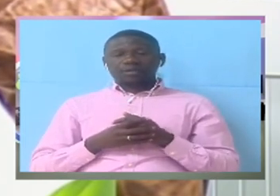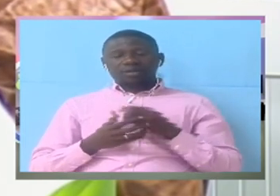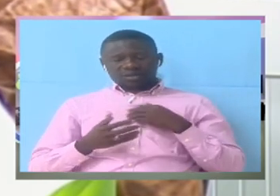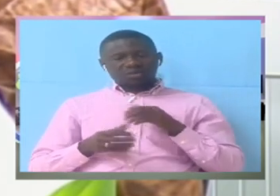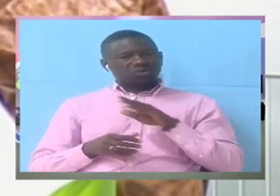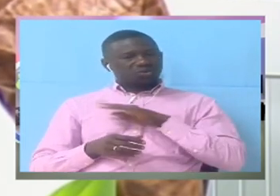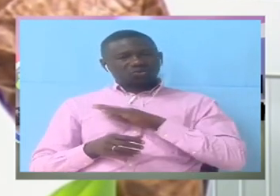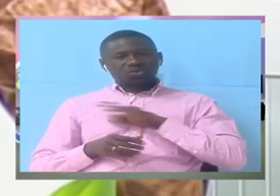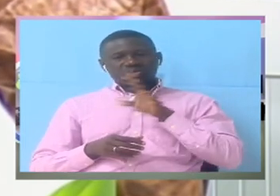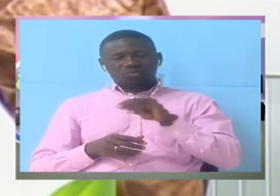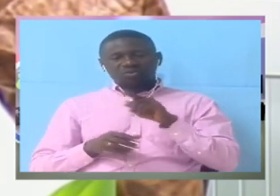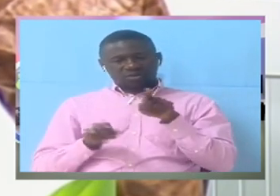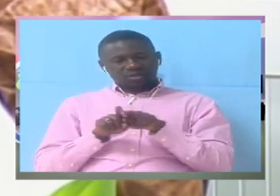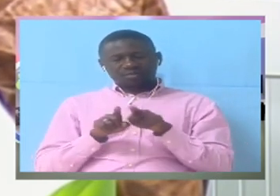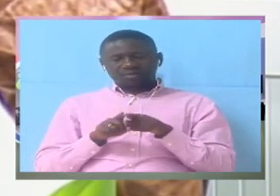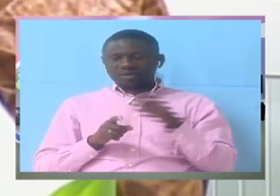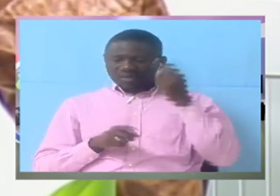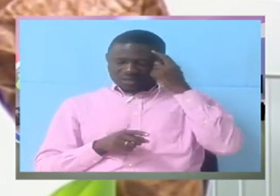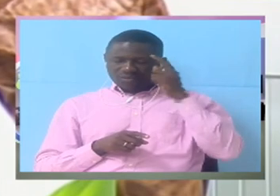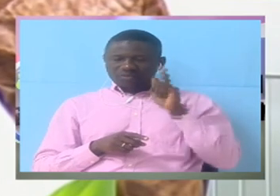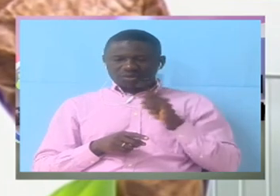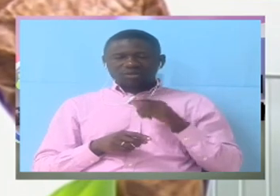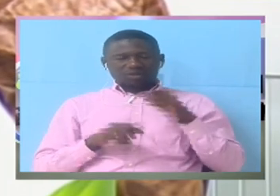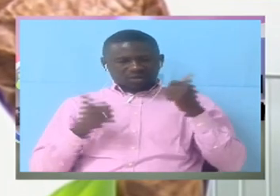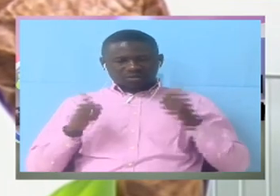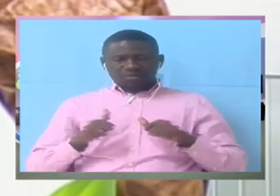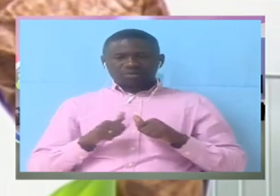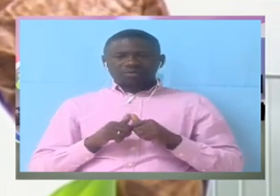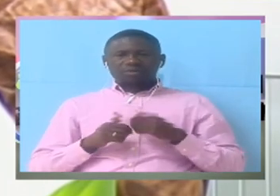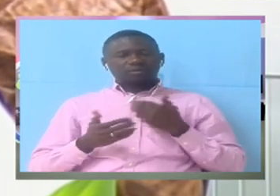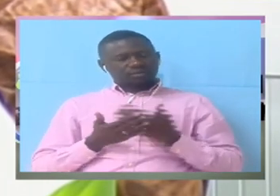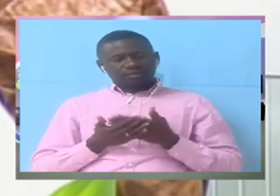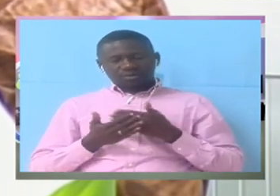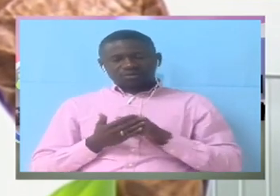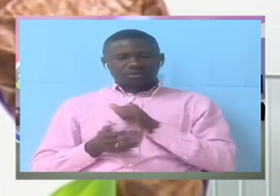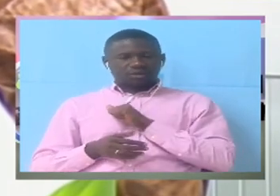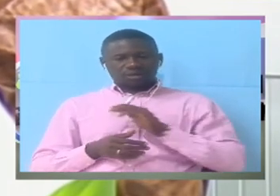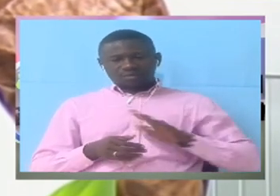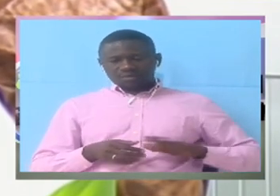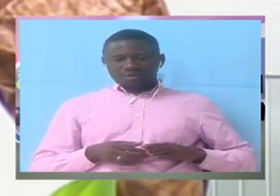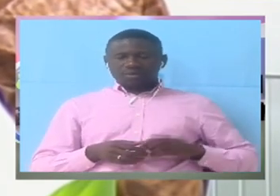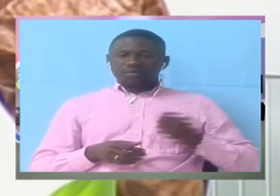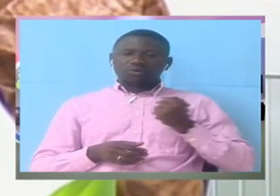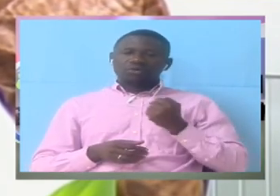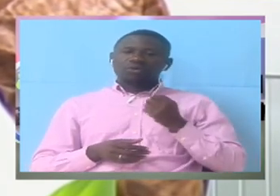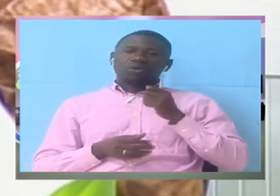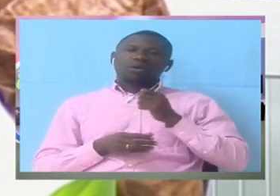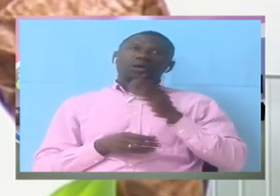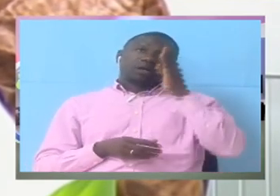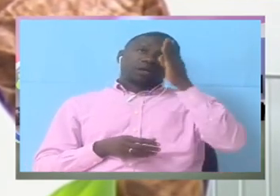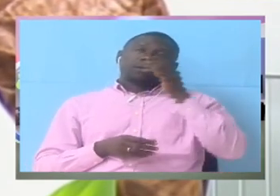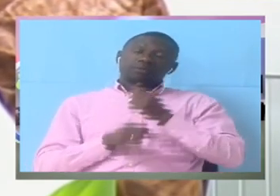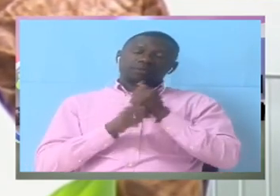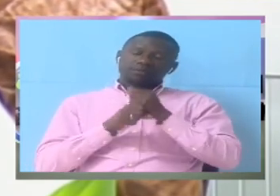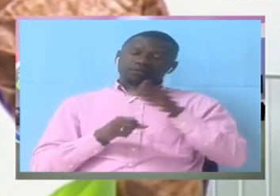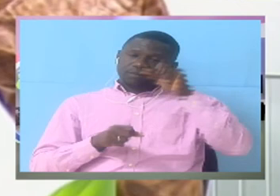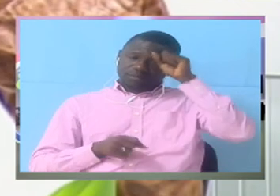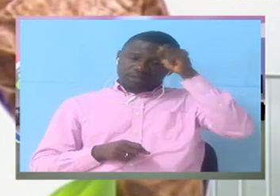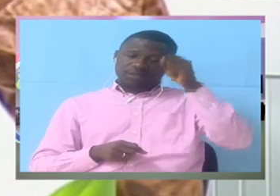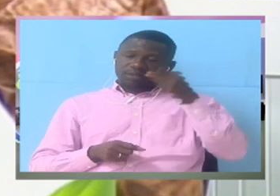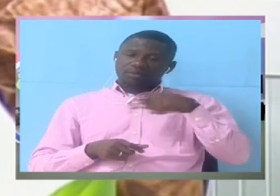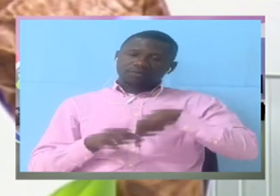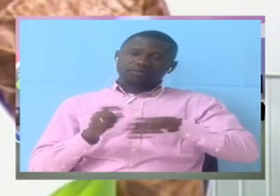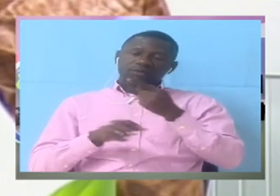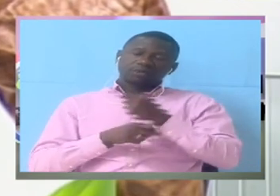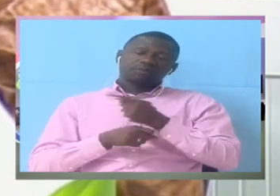I think that is what should happen. I appeal to him. Since God has put him in the position. And he is the one